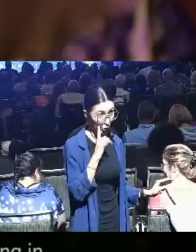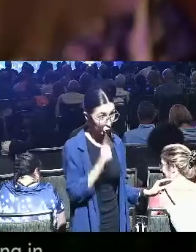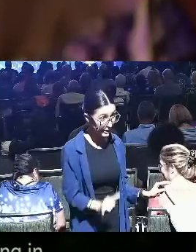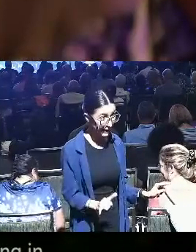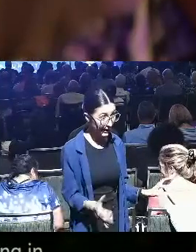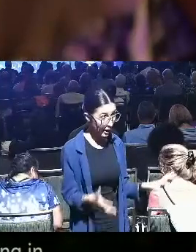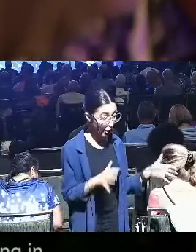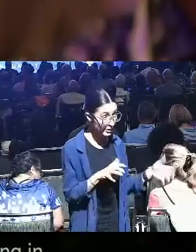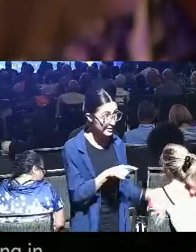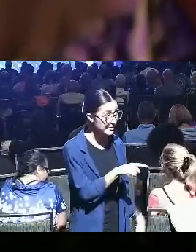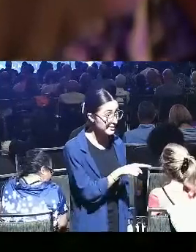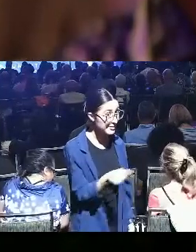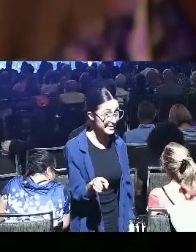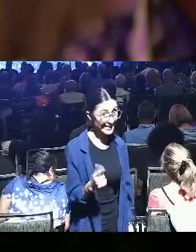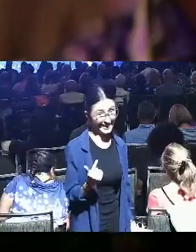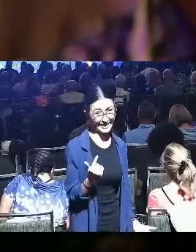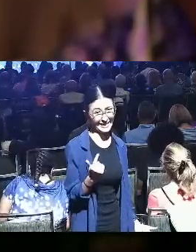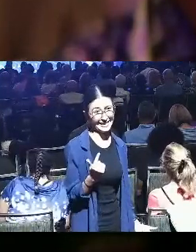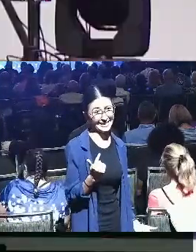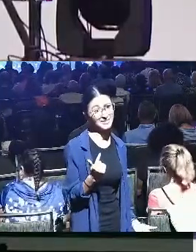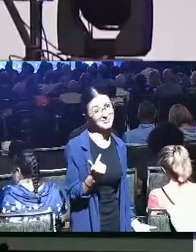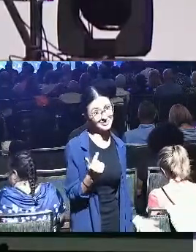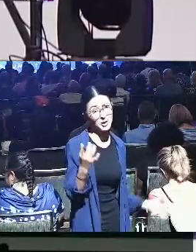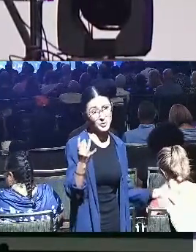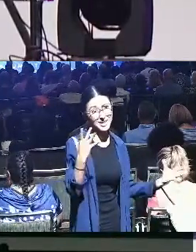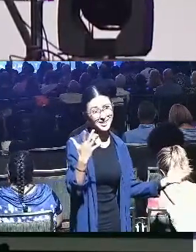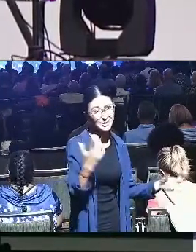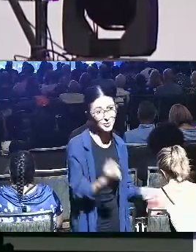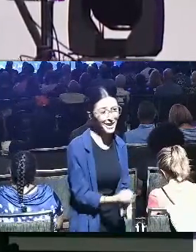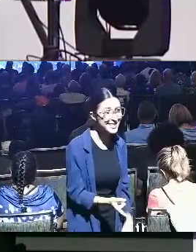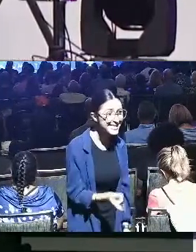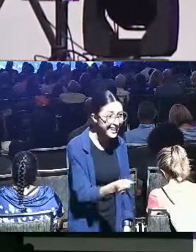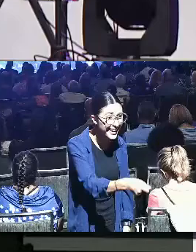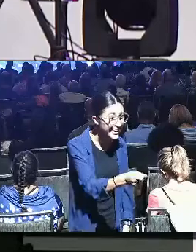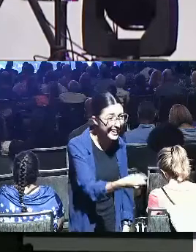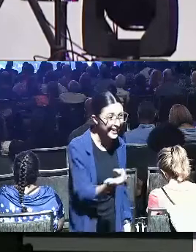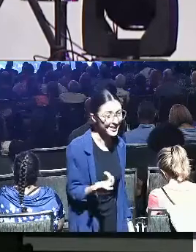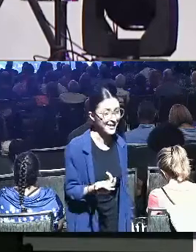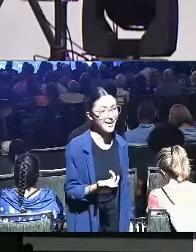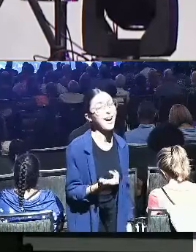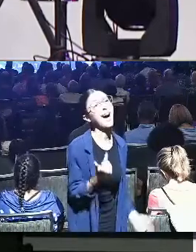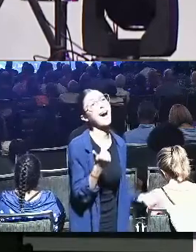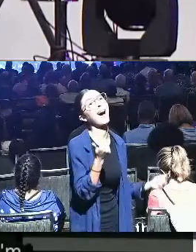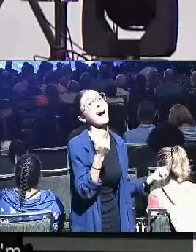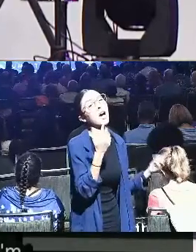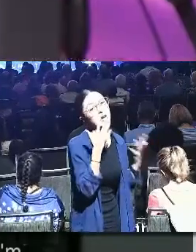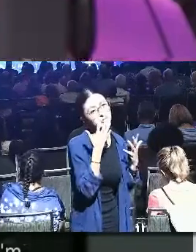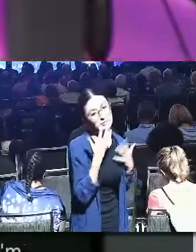I mean, it's so ridiculous, we just start laughing out loud, and I'm depressed. You know what I mean?